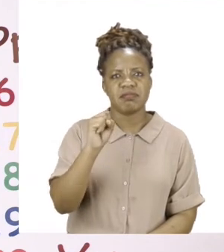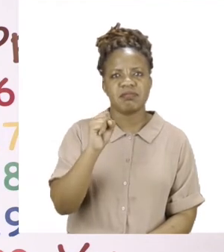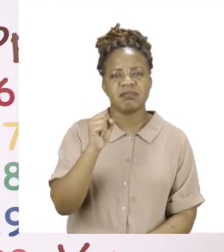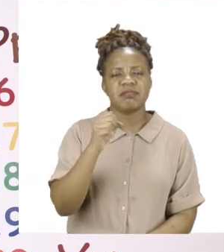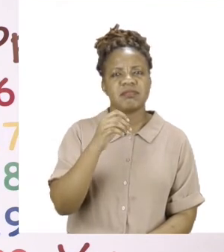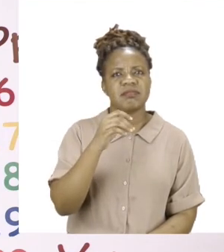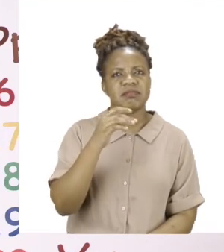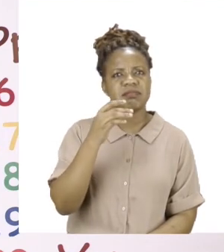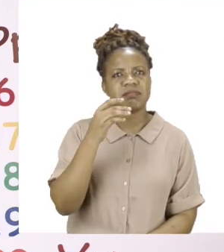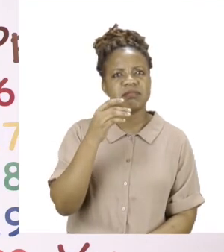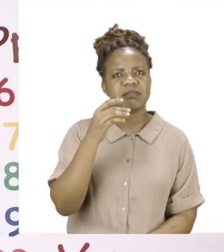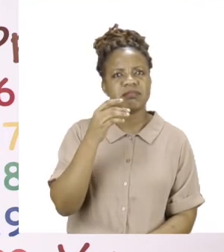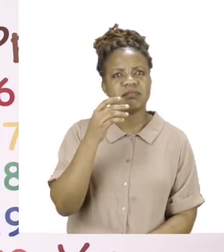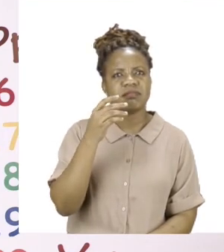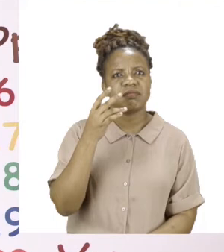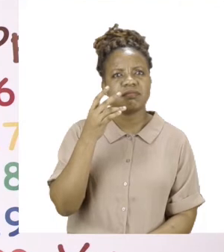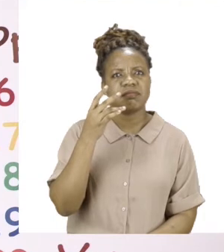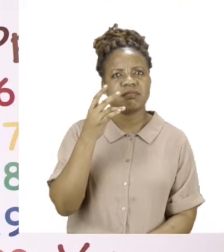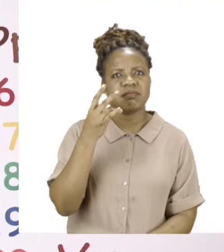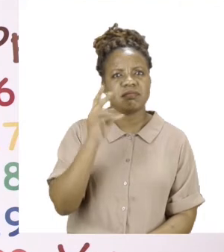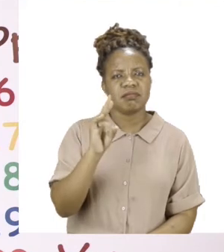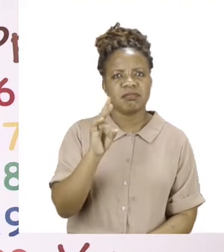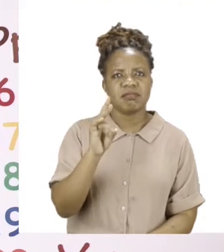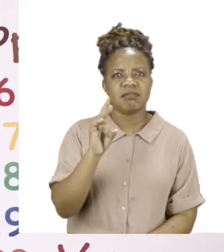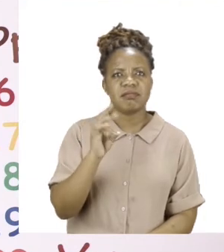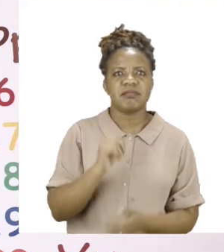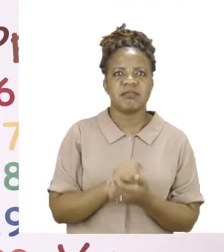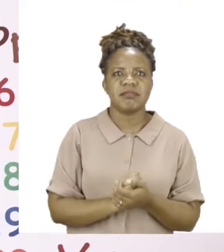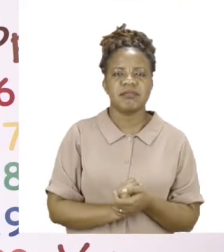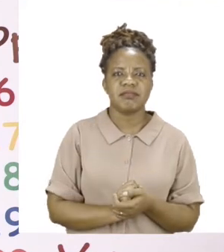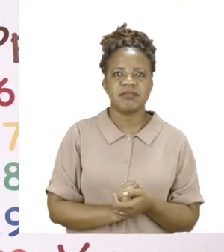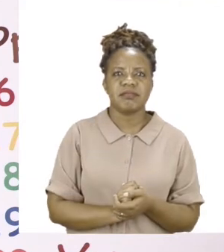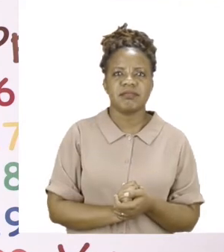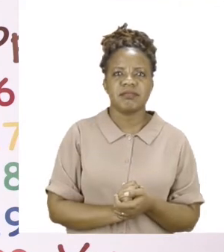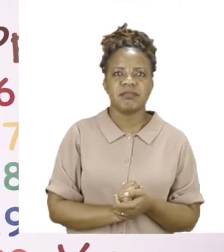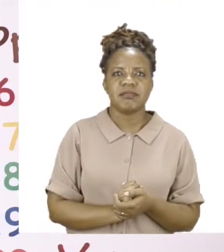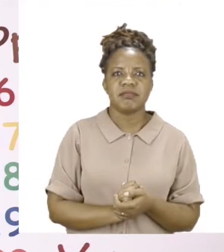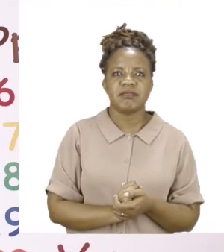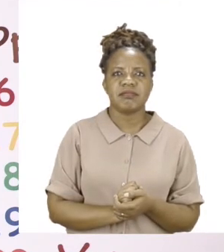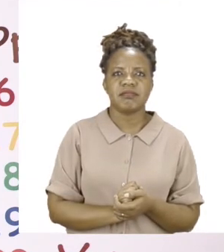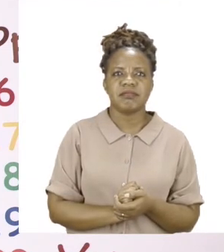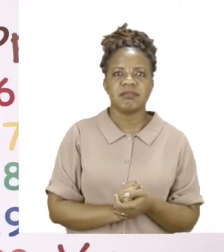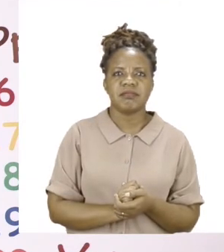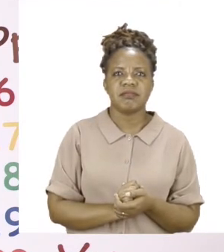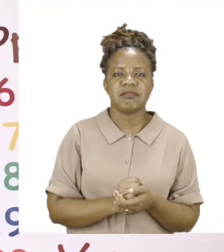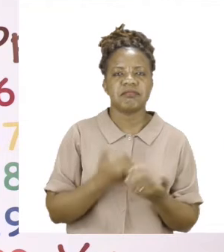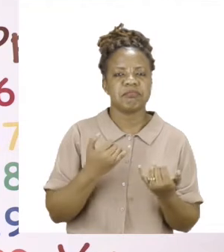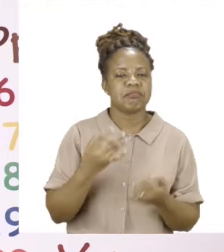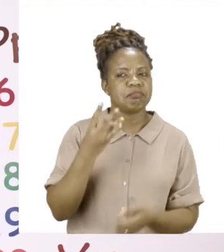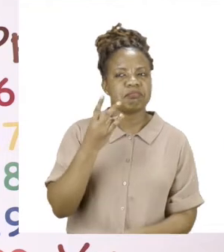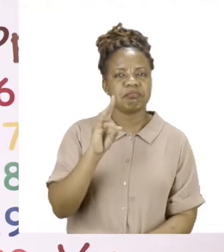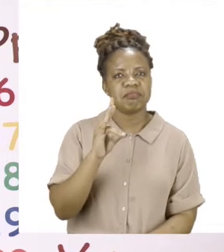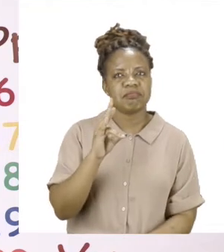the greatest, and we are almost at the last number for Mr. Ten's friends. Let's keep looking. We're looking now for